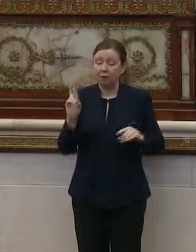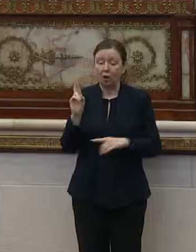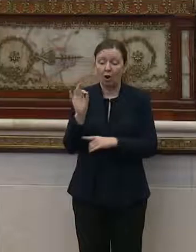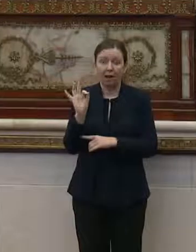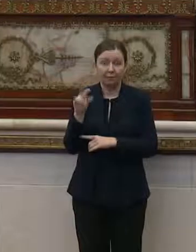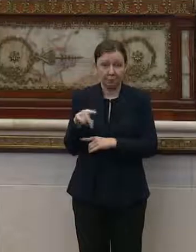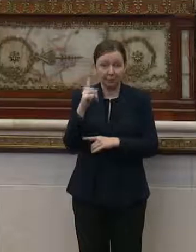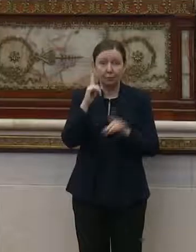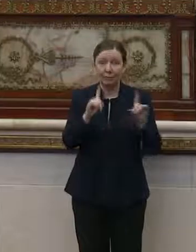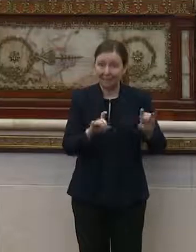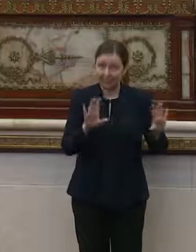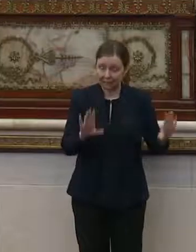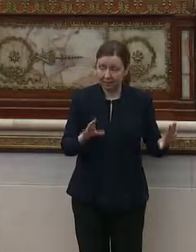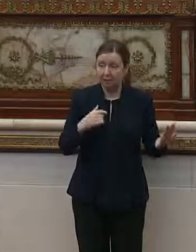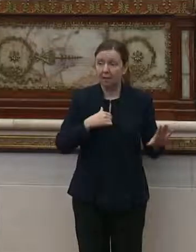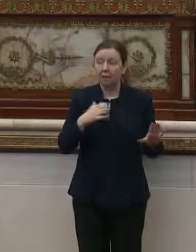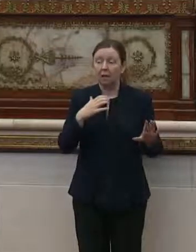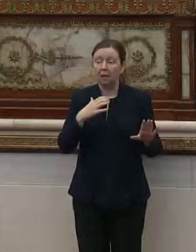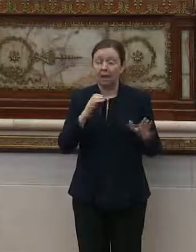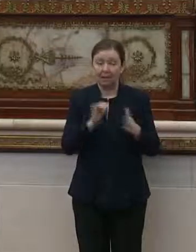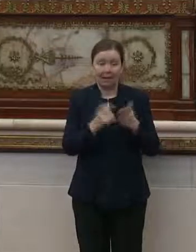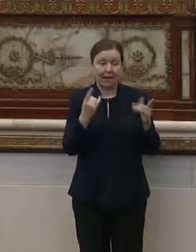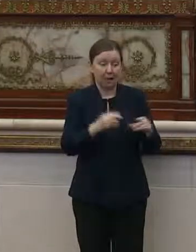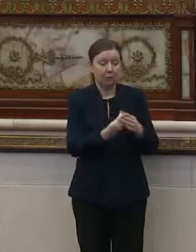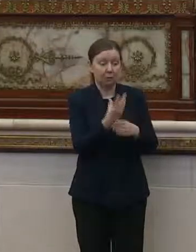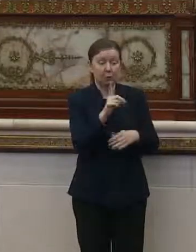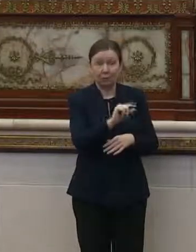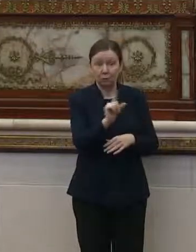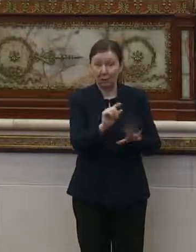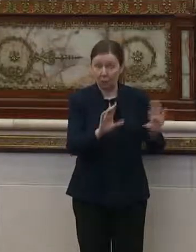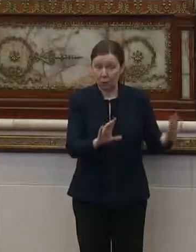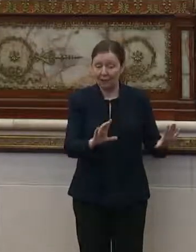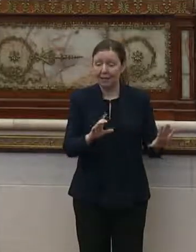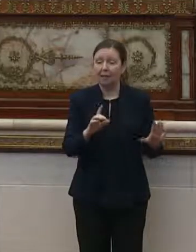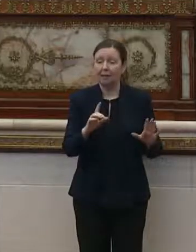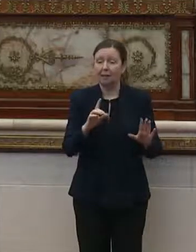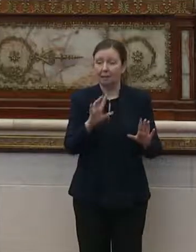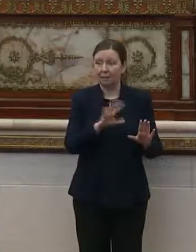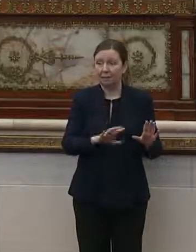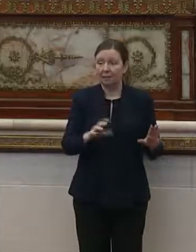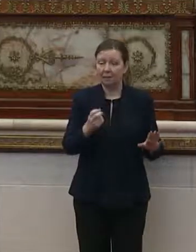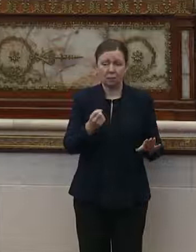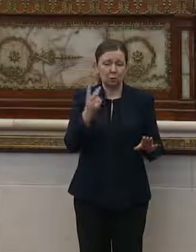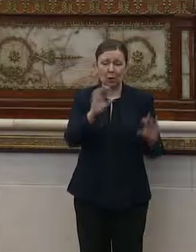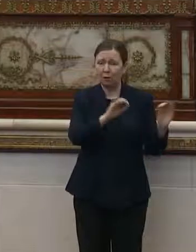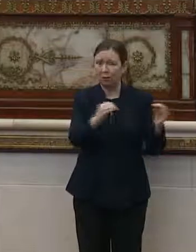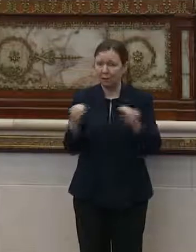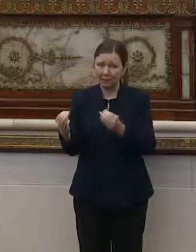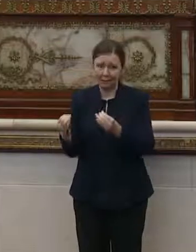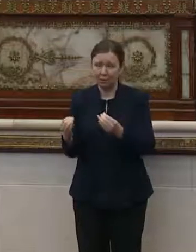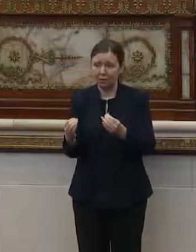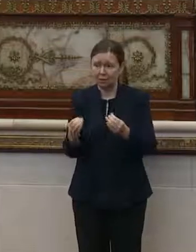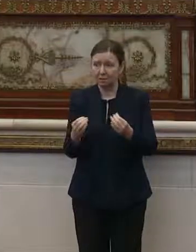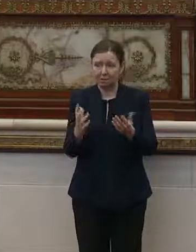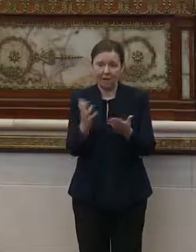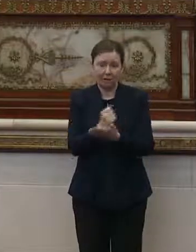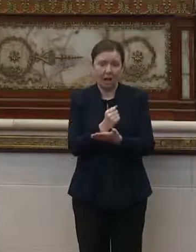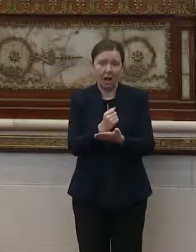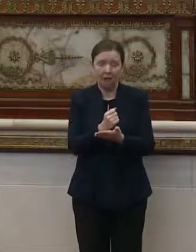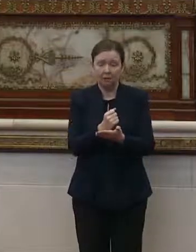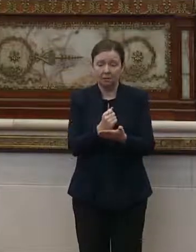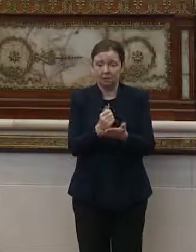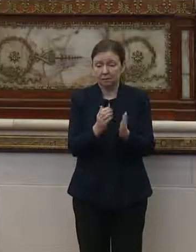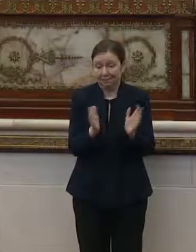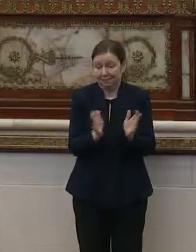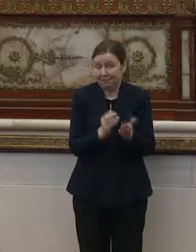for testing, which was done in the spring of 2020. And they were one of about a dozen organizations, one of the ones that got among the smaller